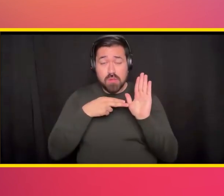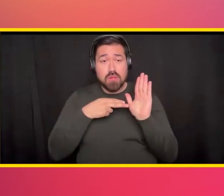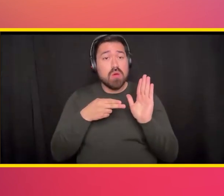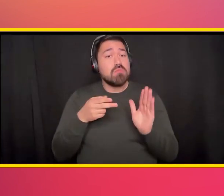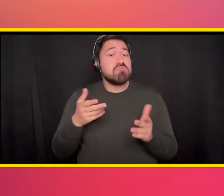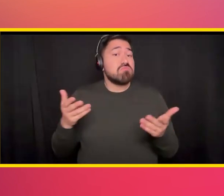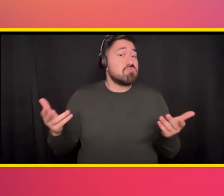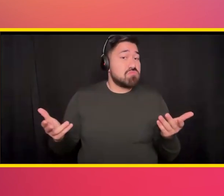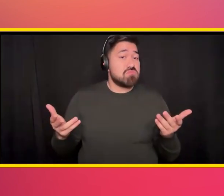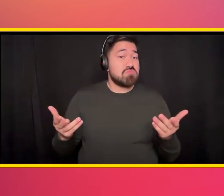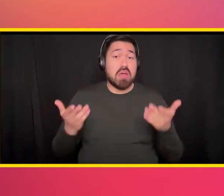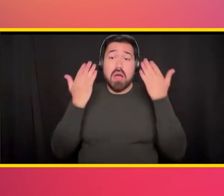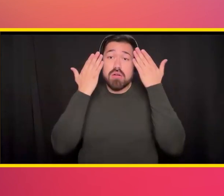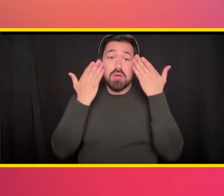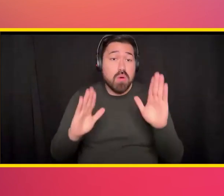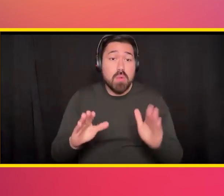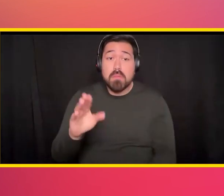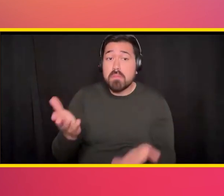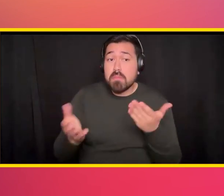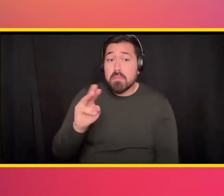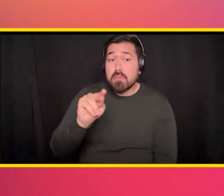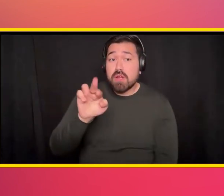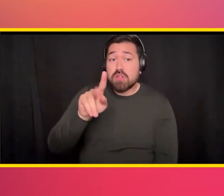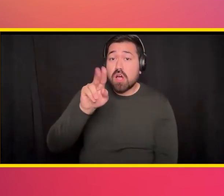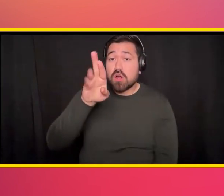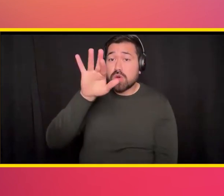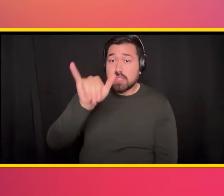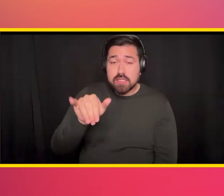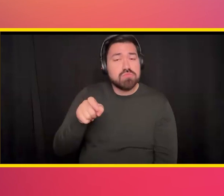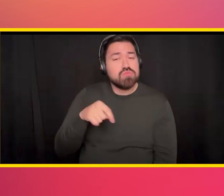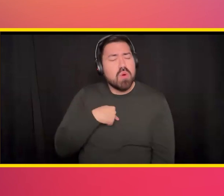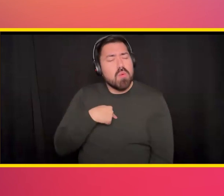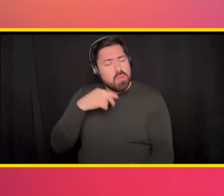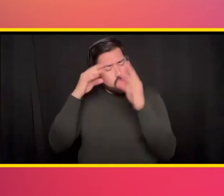meritocracy? What? I don't know. Go figure it out and